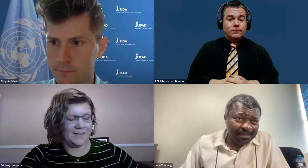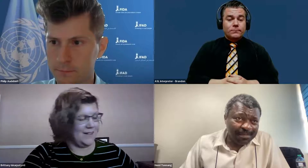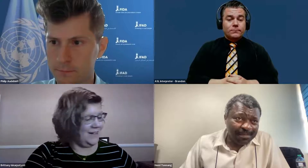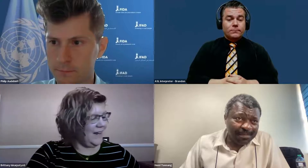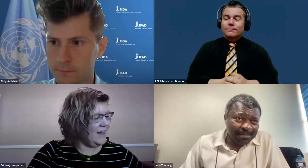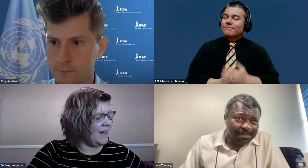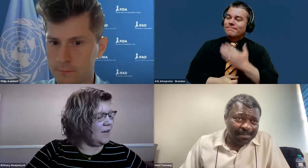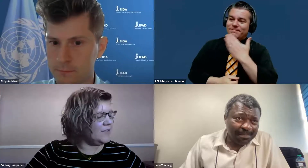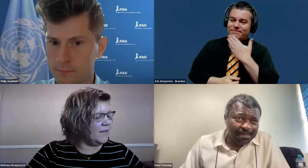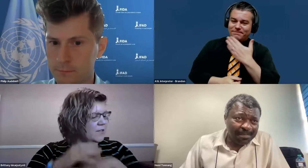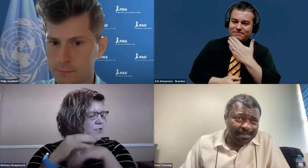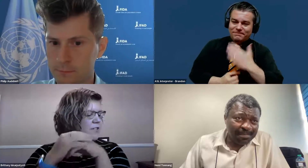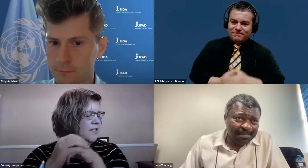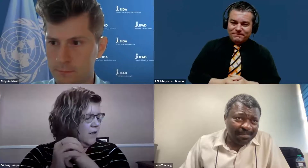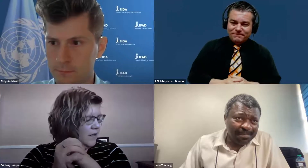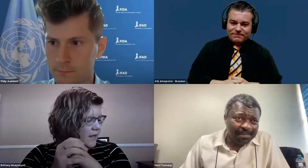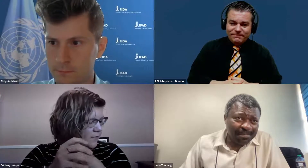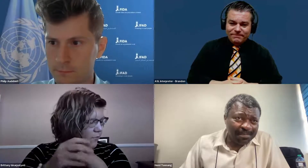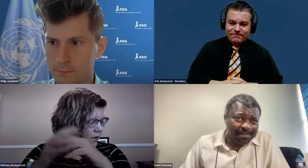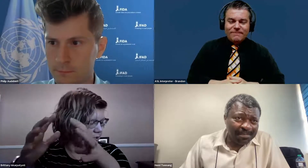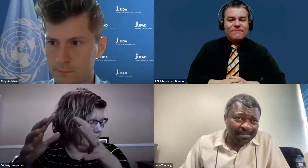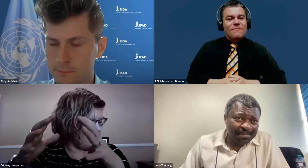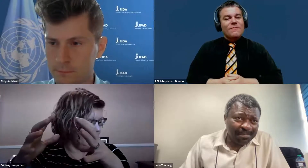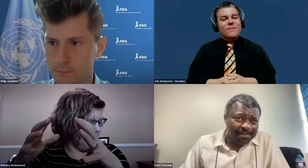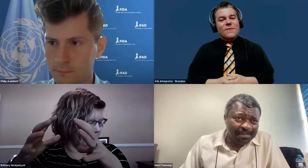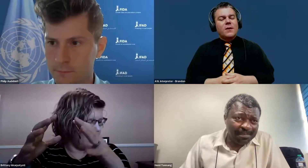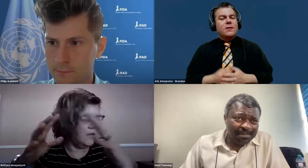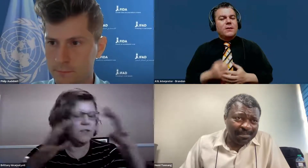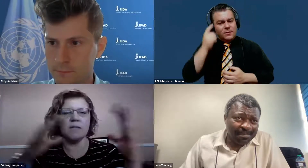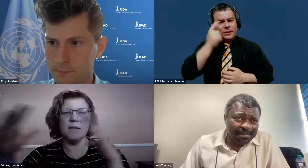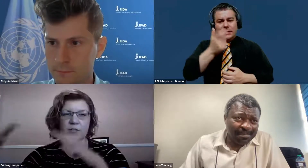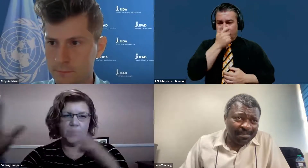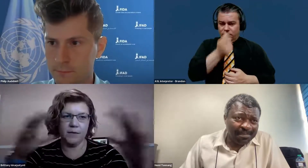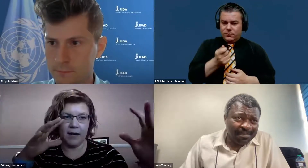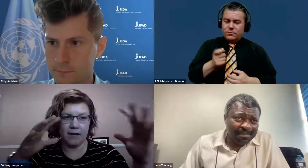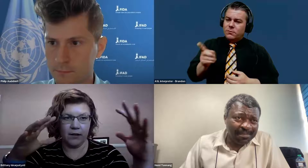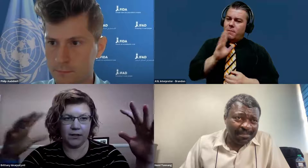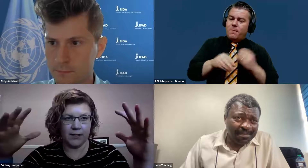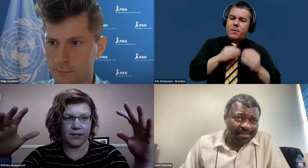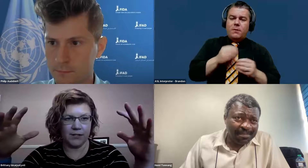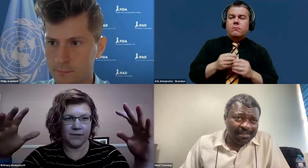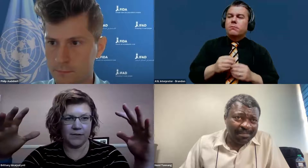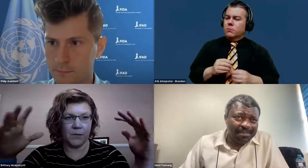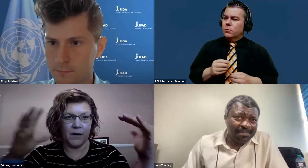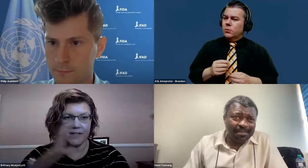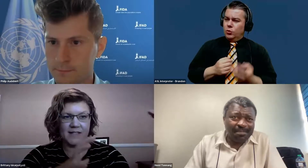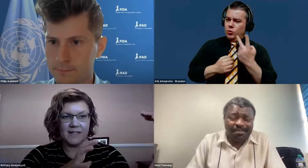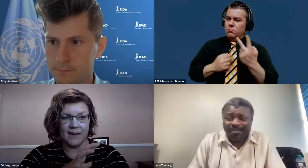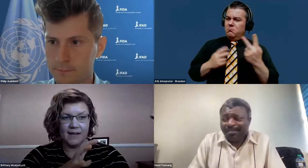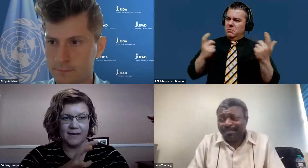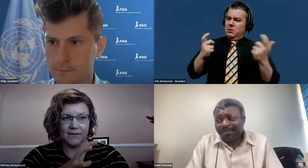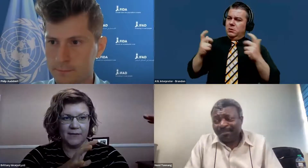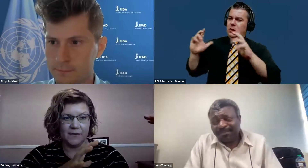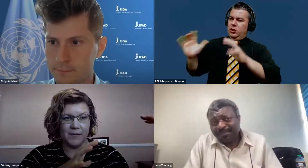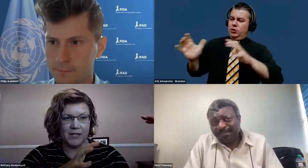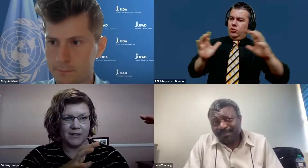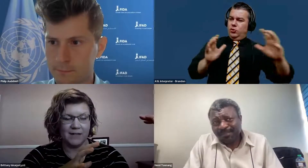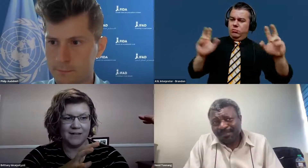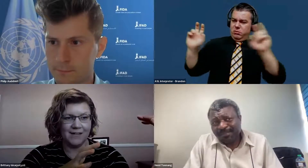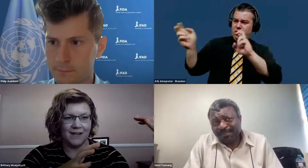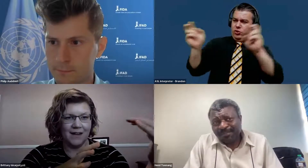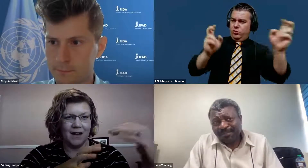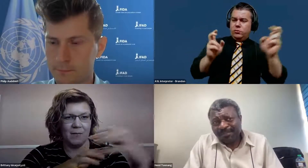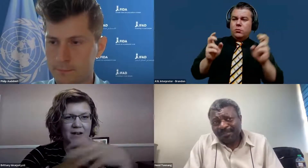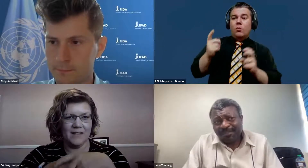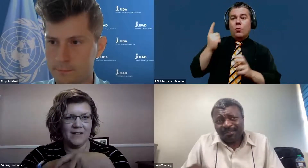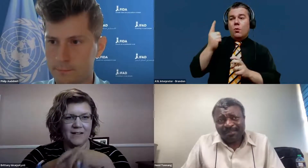Thank you, Dr. Khan. I thought it was really interesting kind of what you talked about. You talked about two kind of larger issues. One is the scaling of